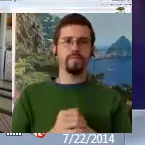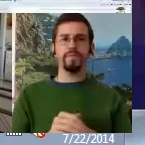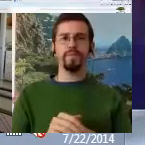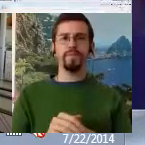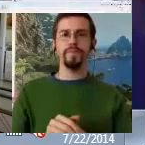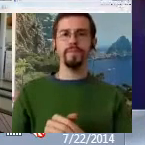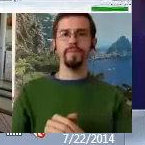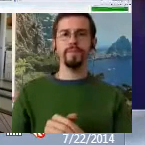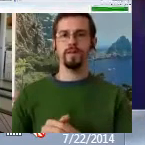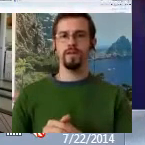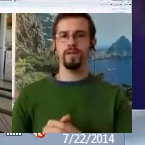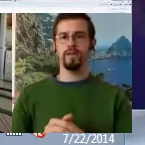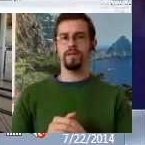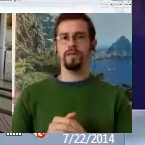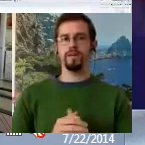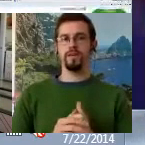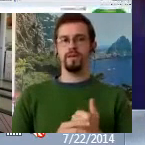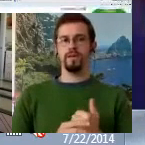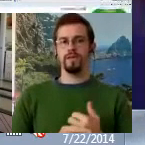oh, I cheated.